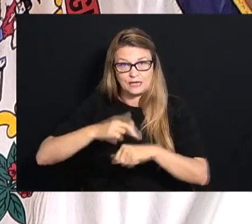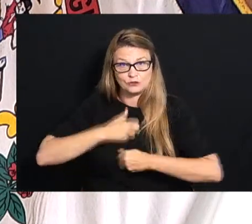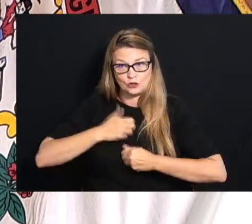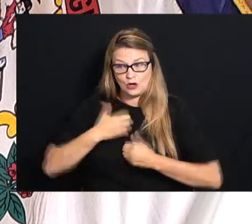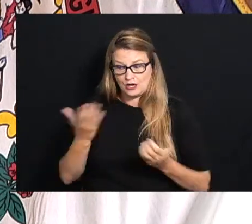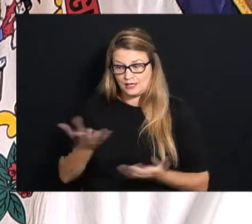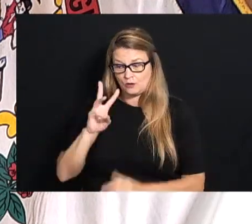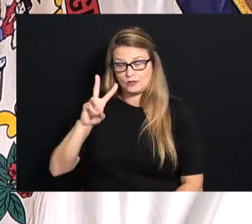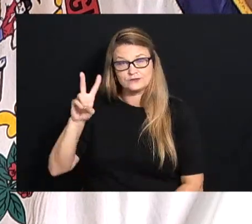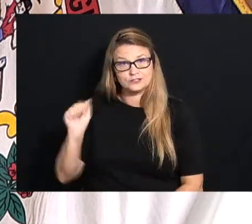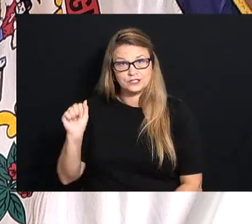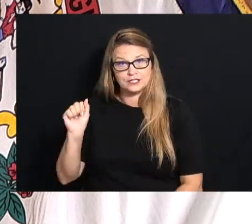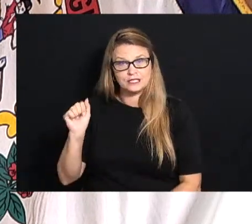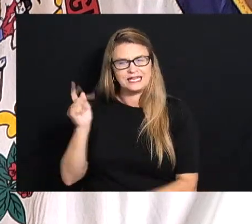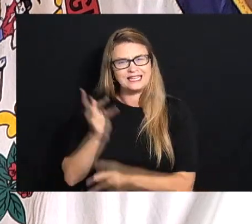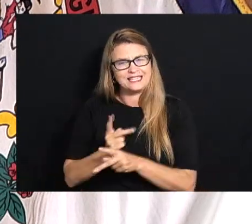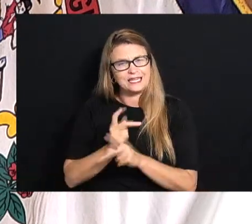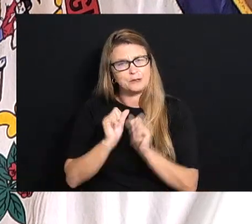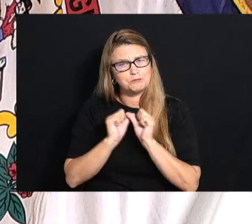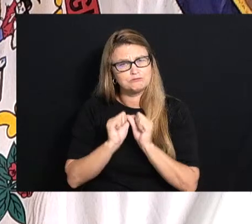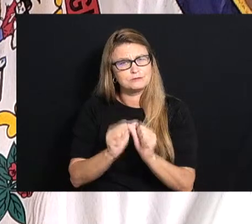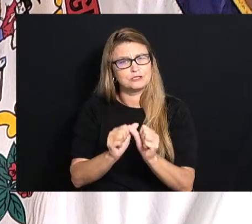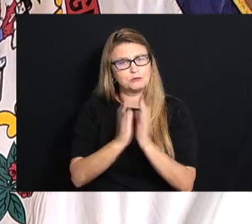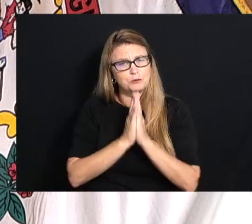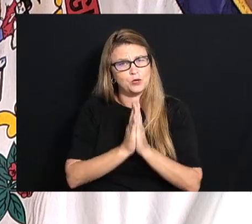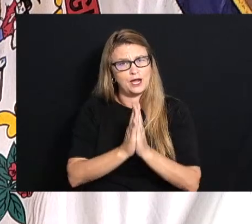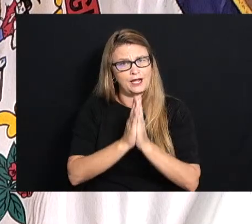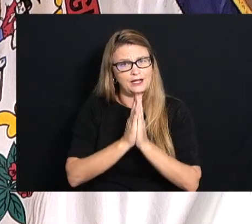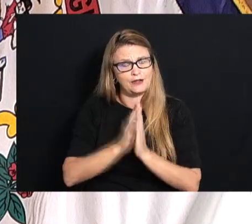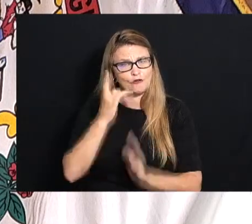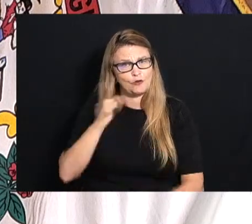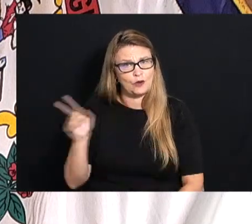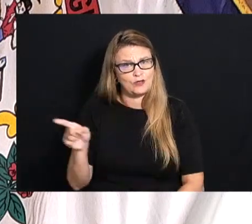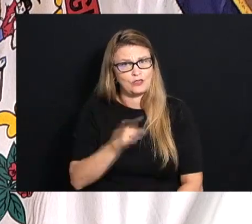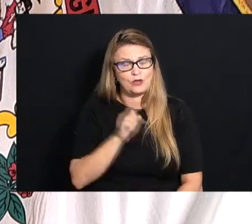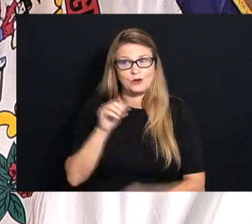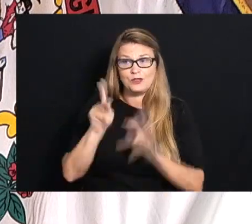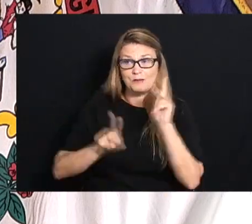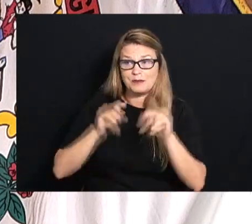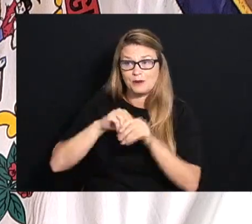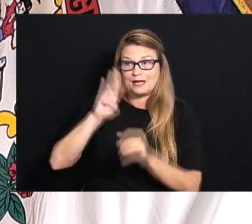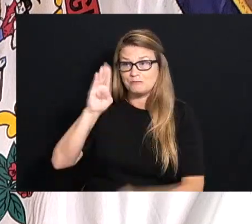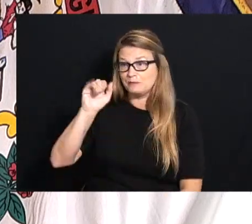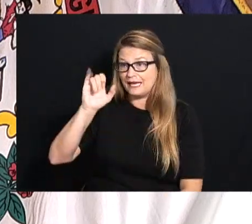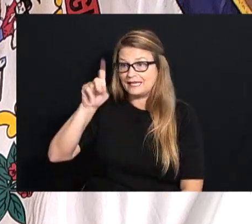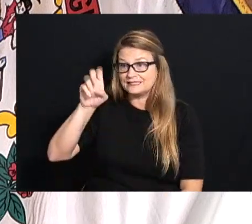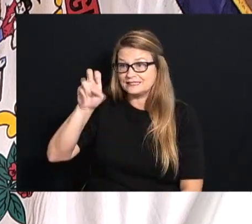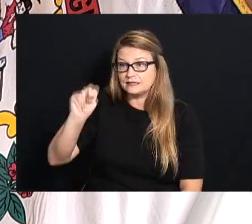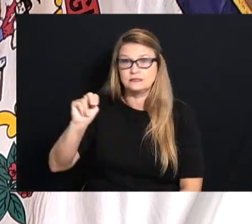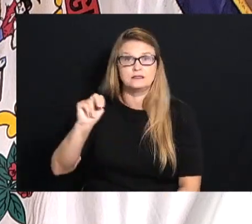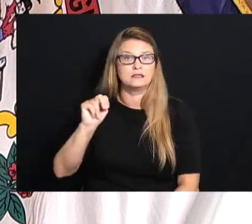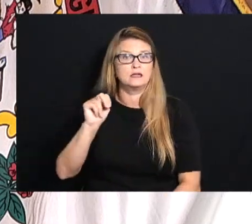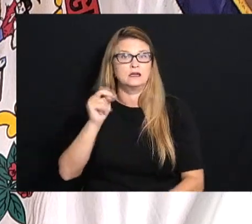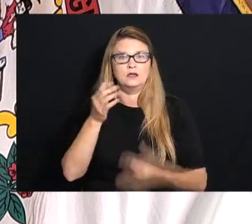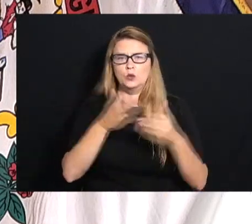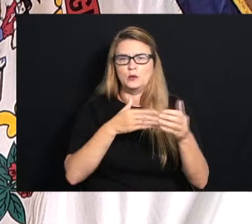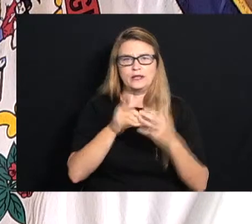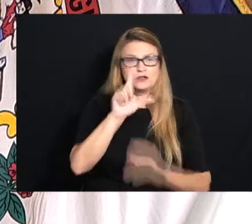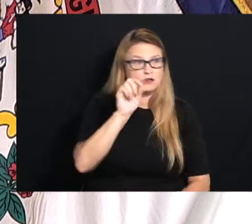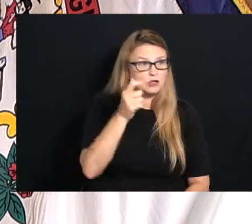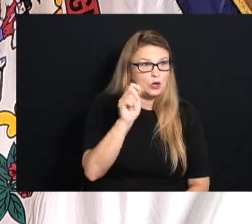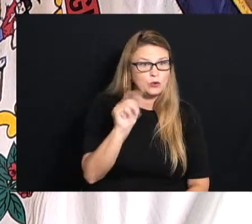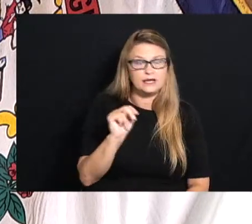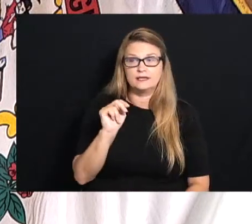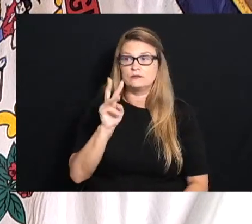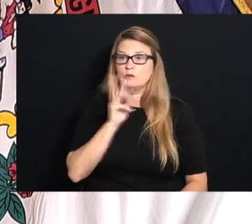let's keep everybody in our prayers. All those at Basin, all those absolutely, whether it be in Logan or wherever the